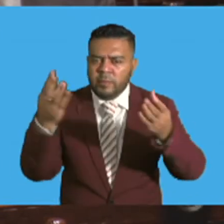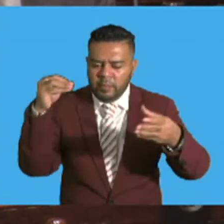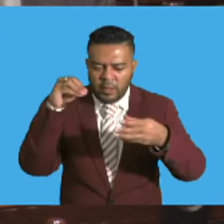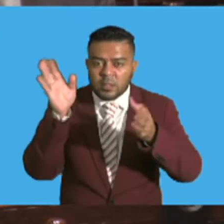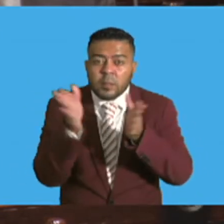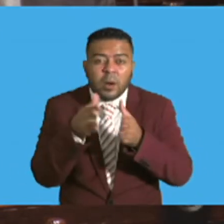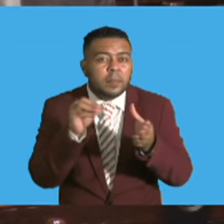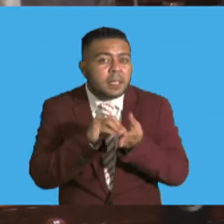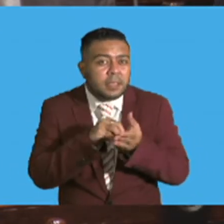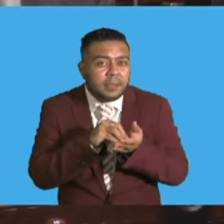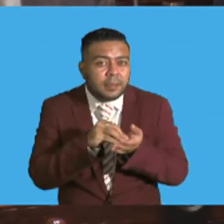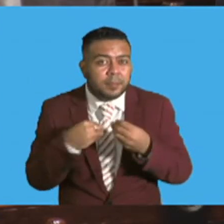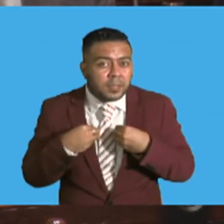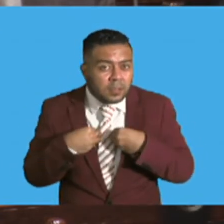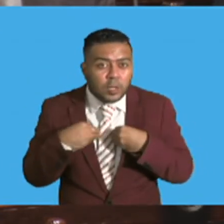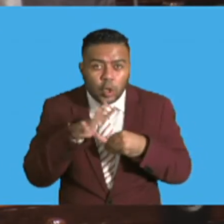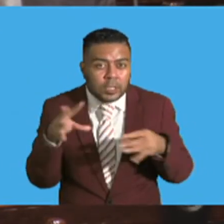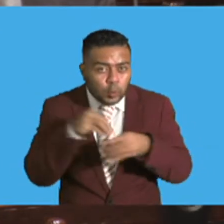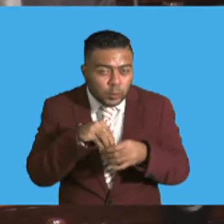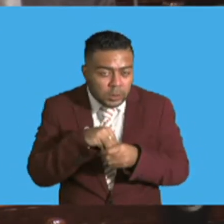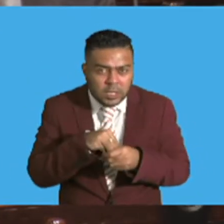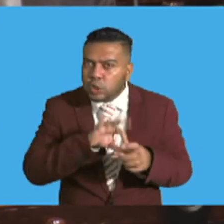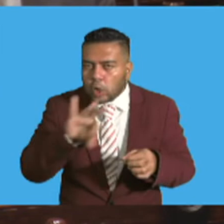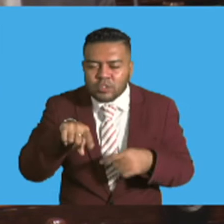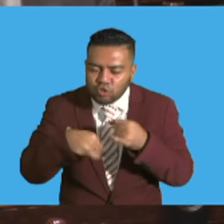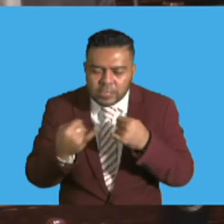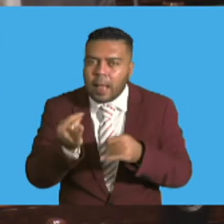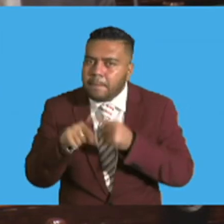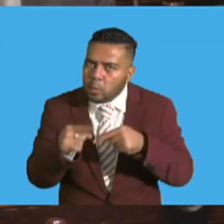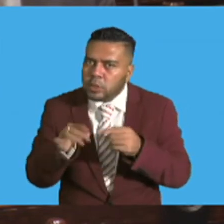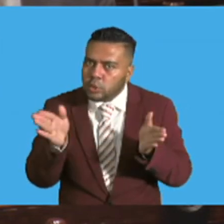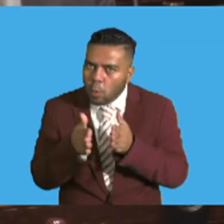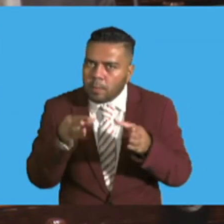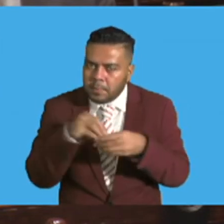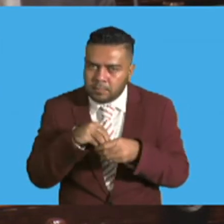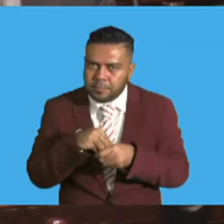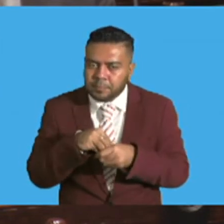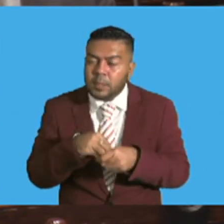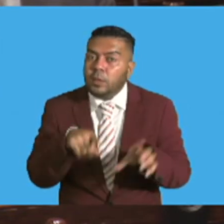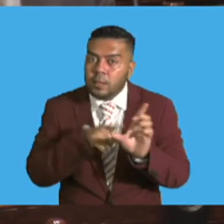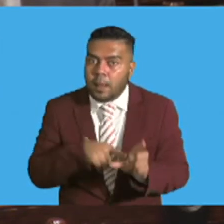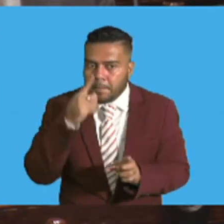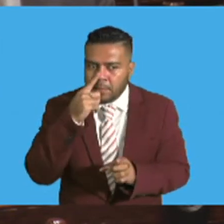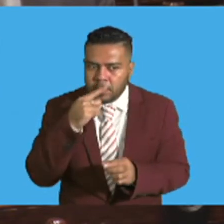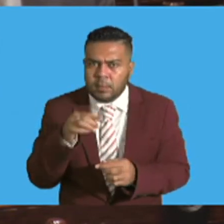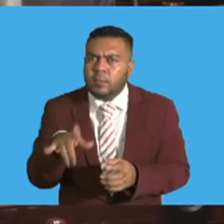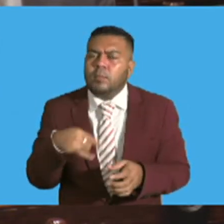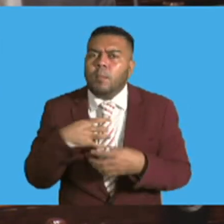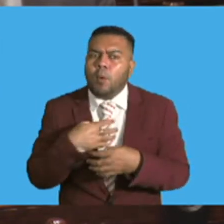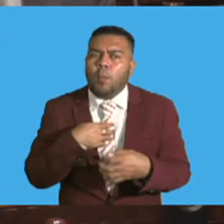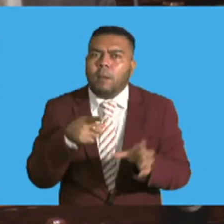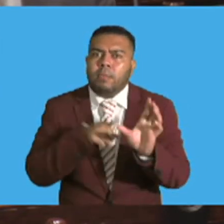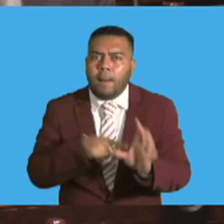included. And let me highlight, Mr. Speaker, sir, it's not just about small business. It's also about getting younger people, because we find more young people are getting